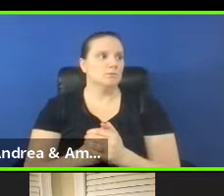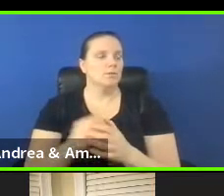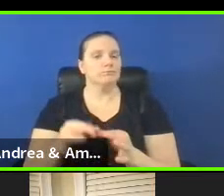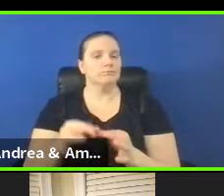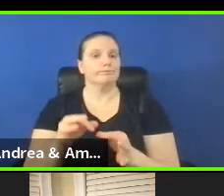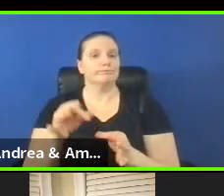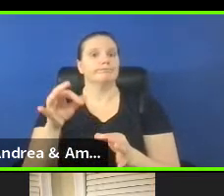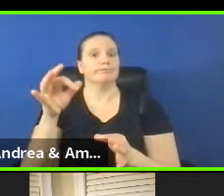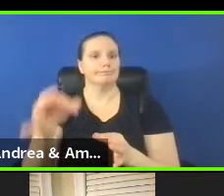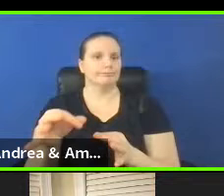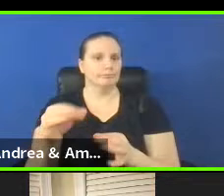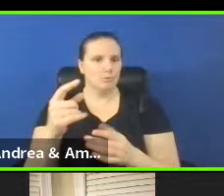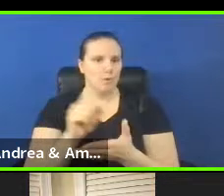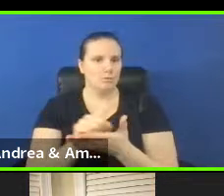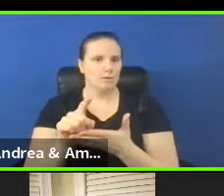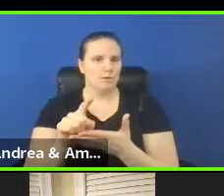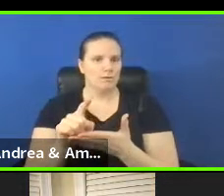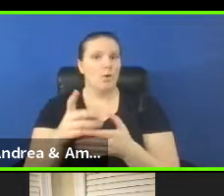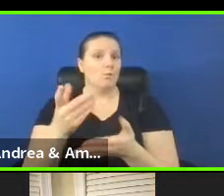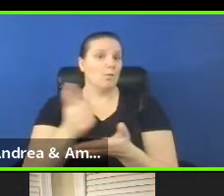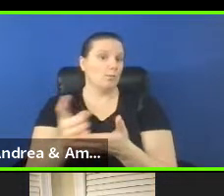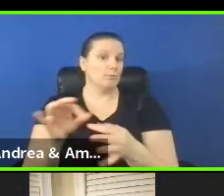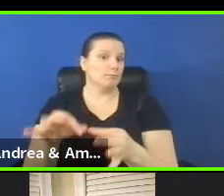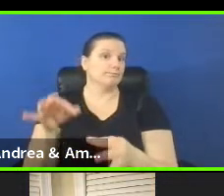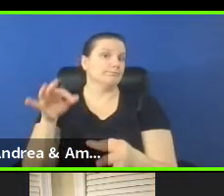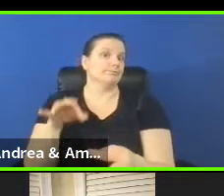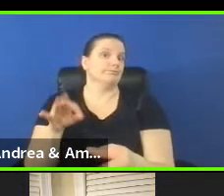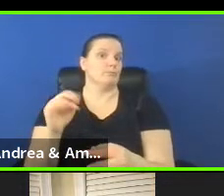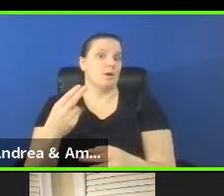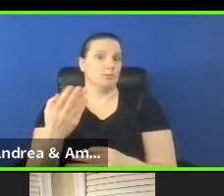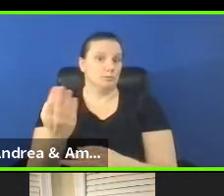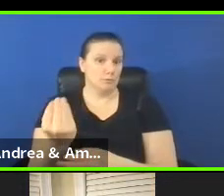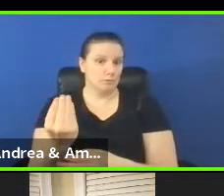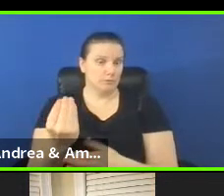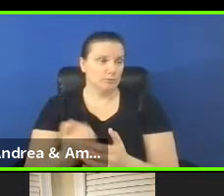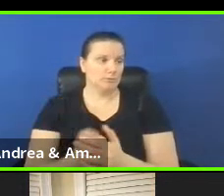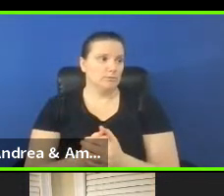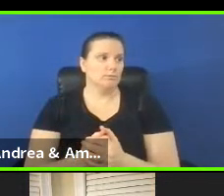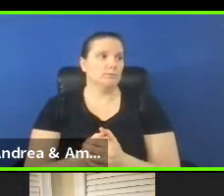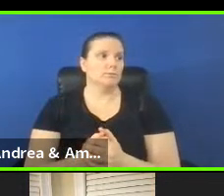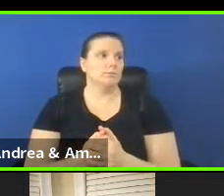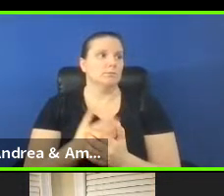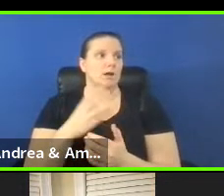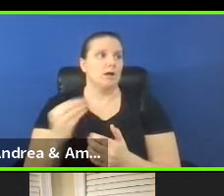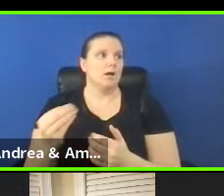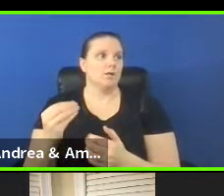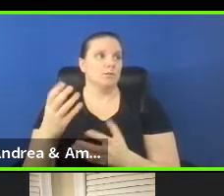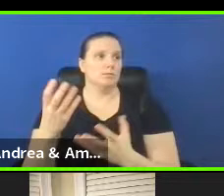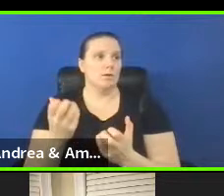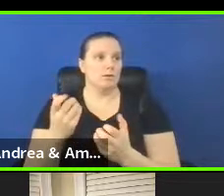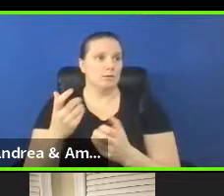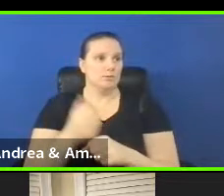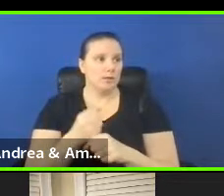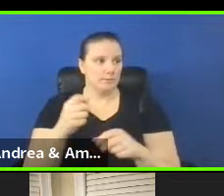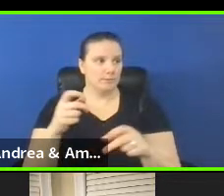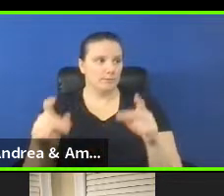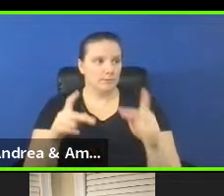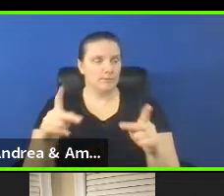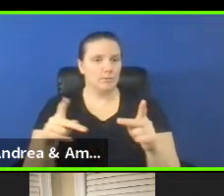week earlier to March 14th, and wanted to get